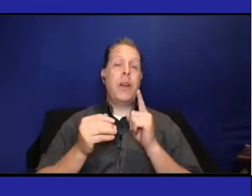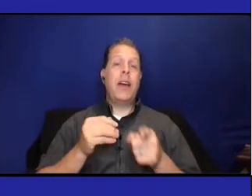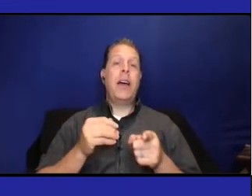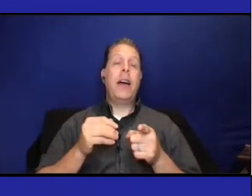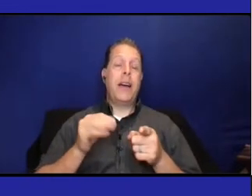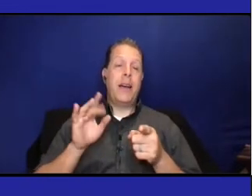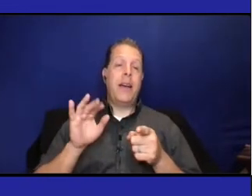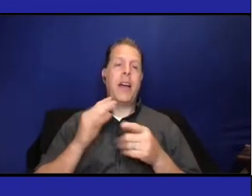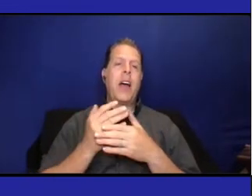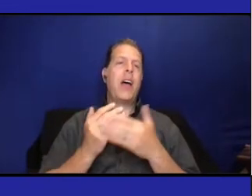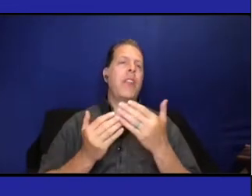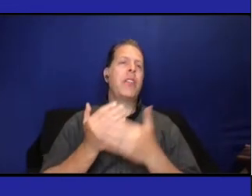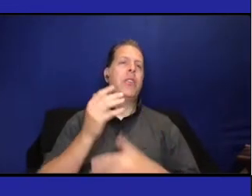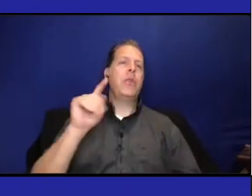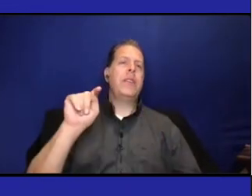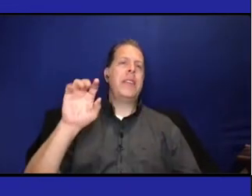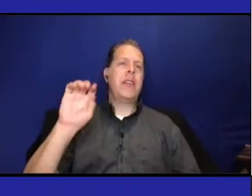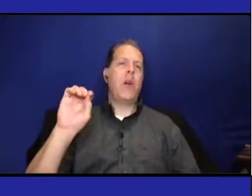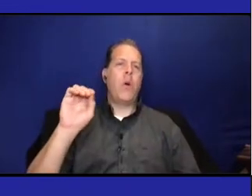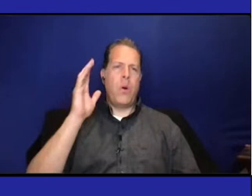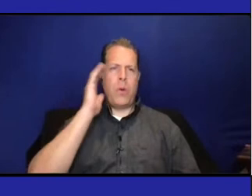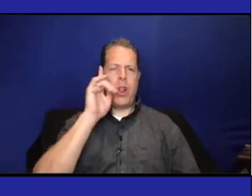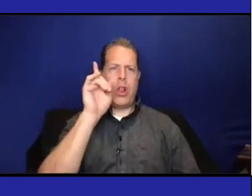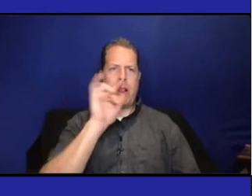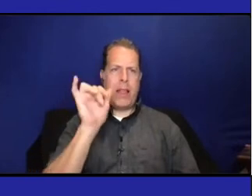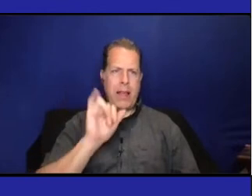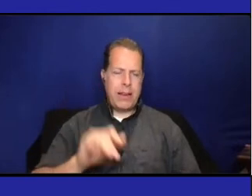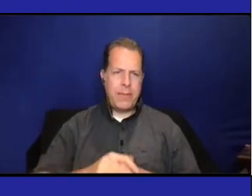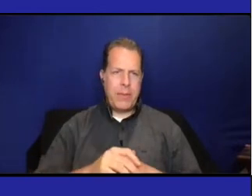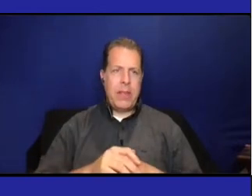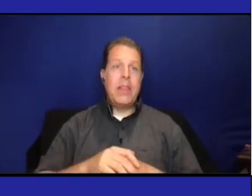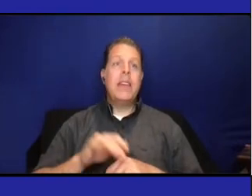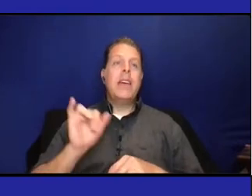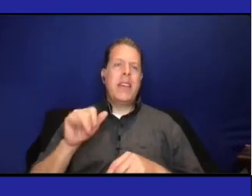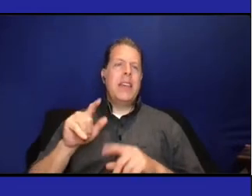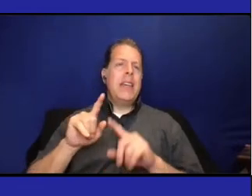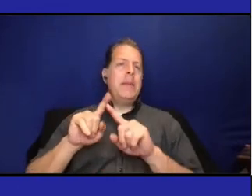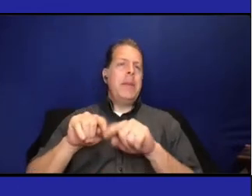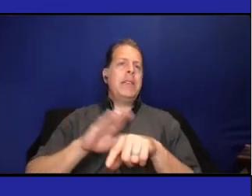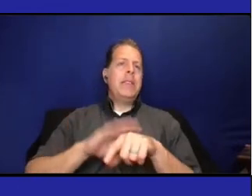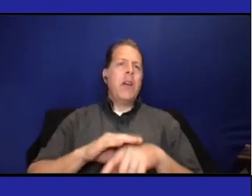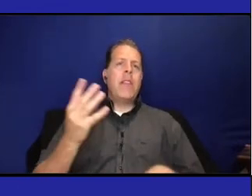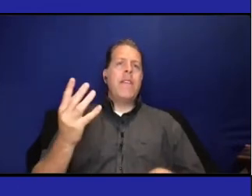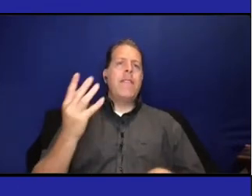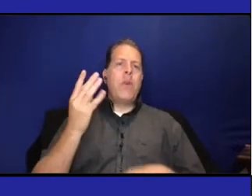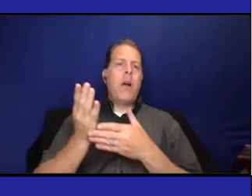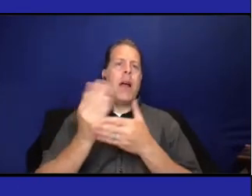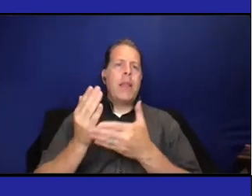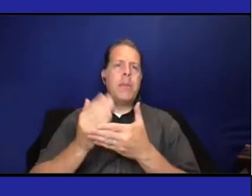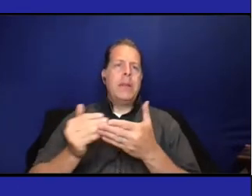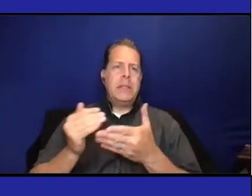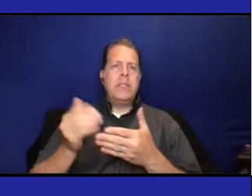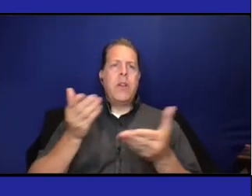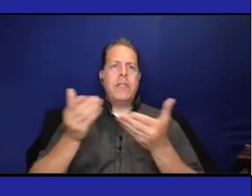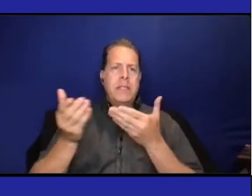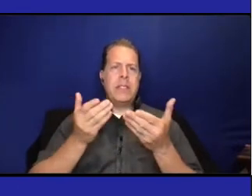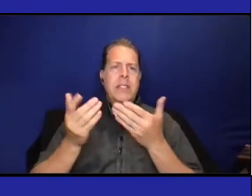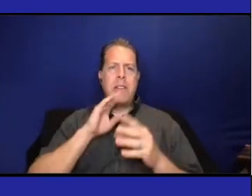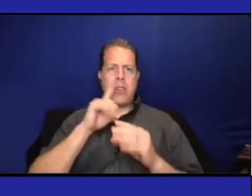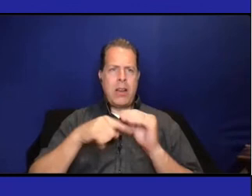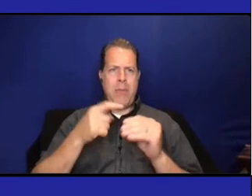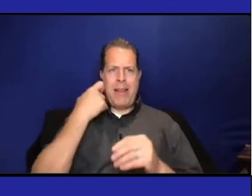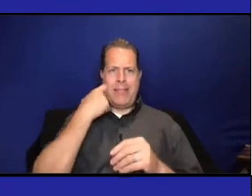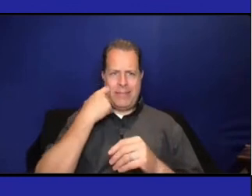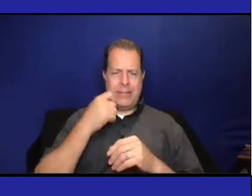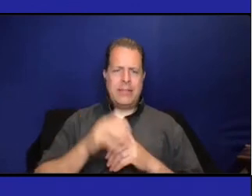the new TO is going to look. It's based on the four elements services that I talked about. It